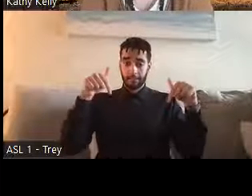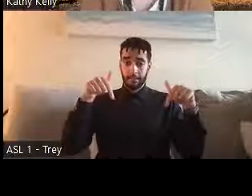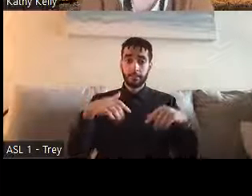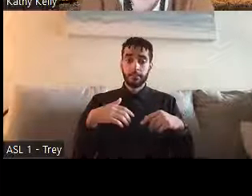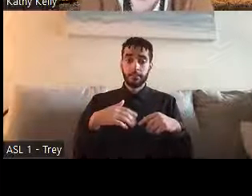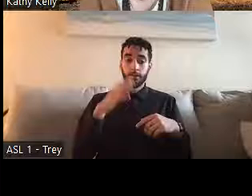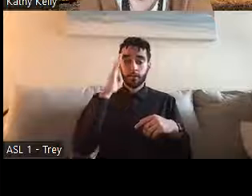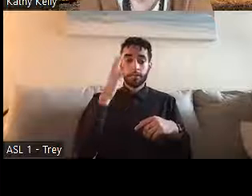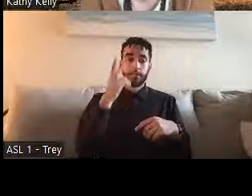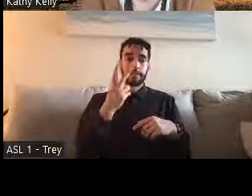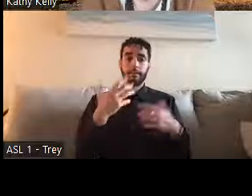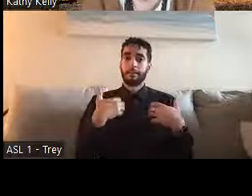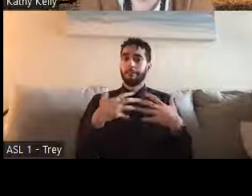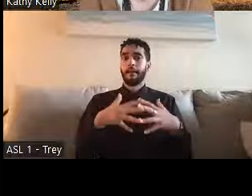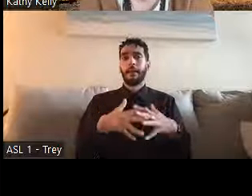of resources,